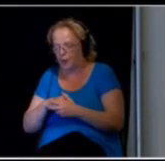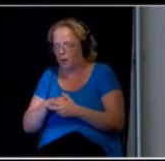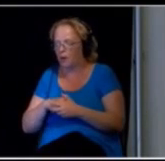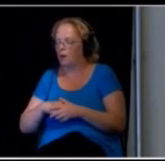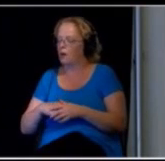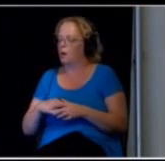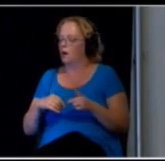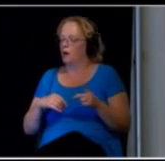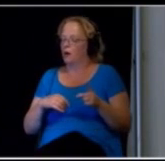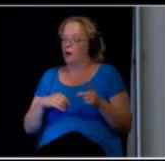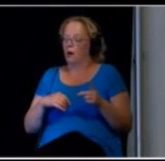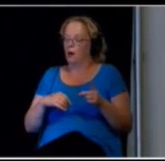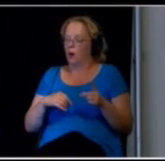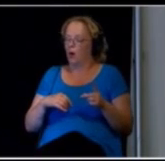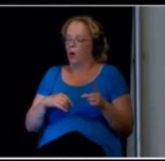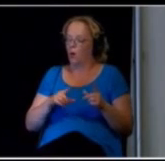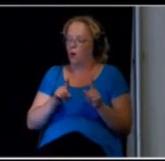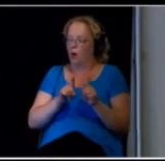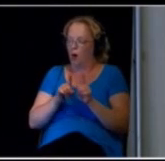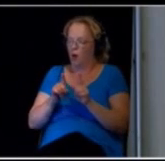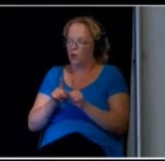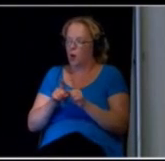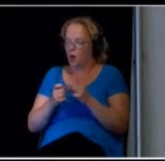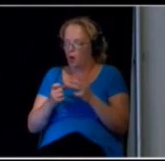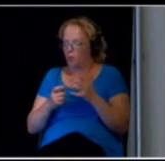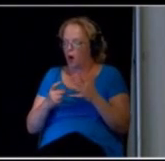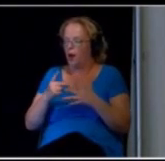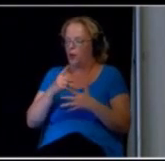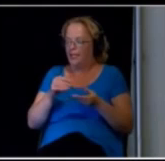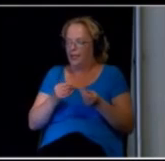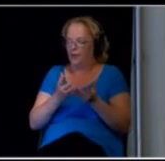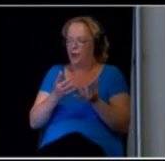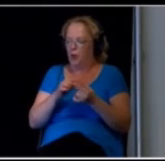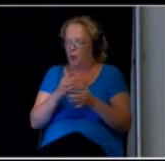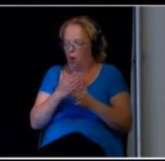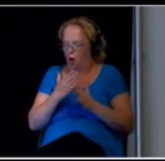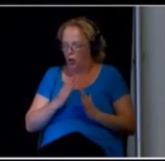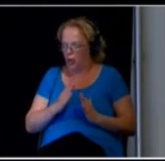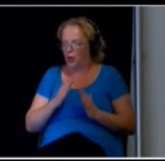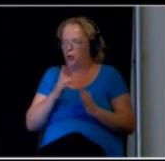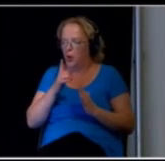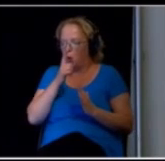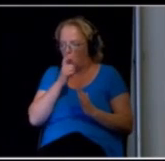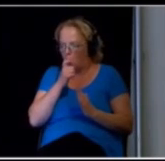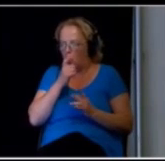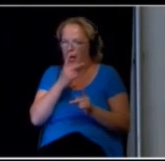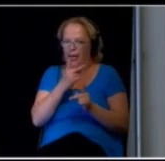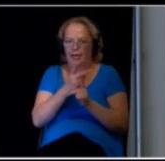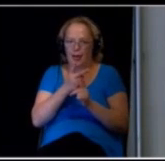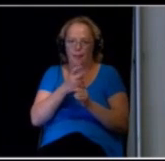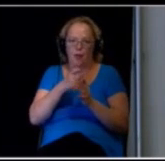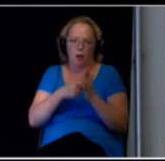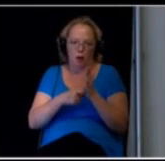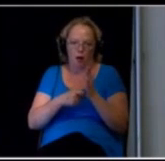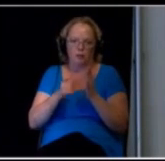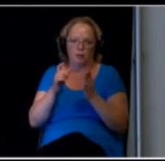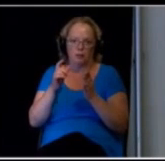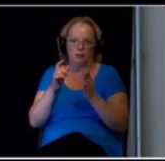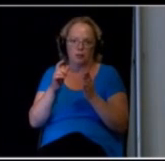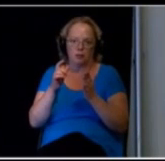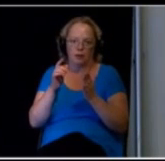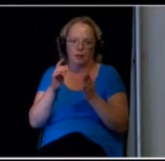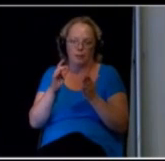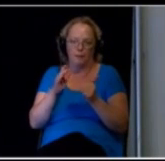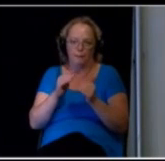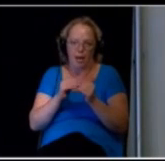also going to be prioritizing delivery of the Powerwall to partners that minimize the cost to the end user. So